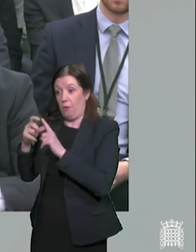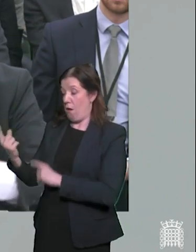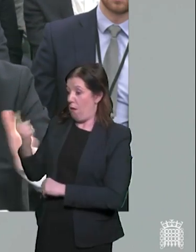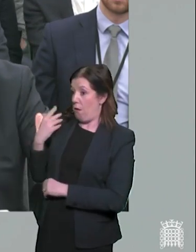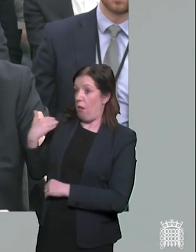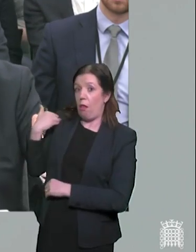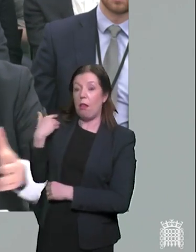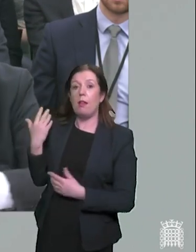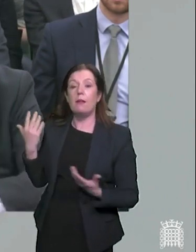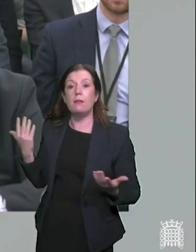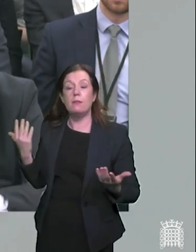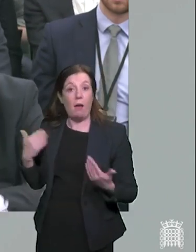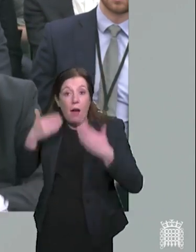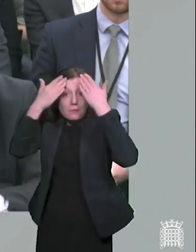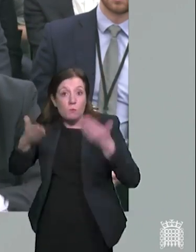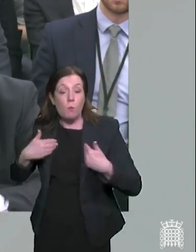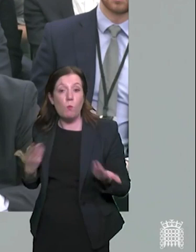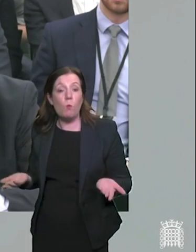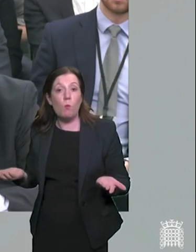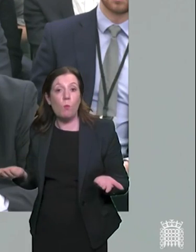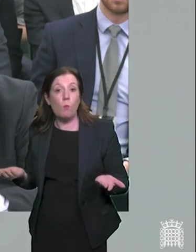me, the thing was a complete blank to me, right?